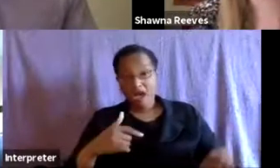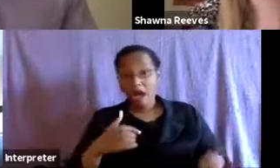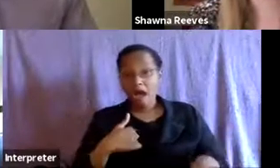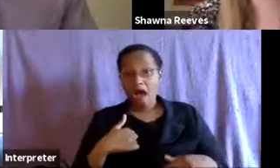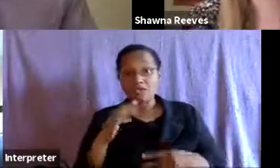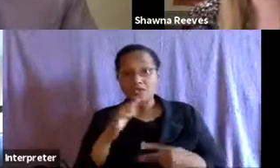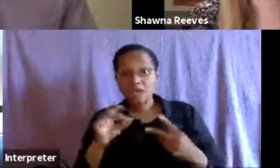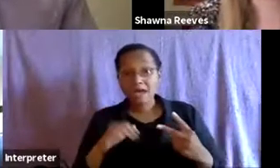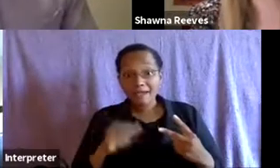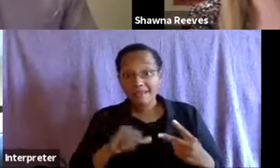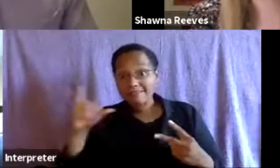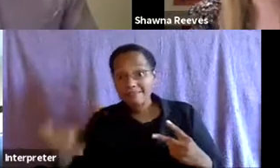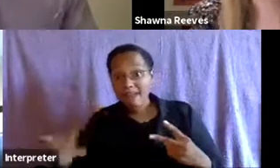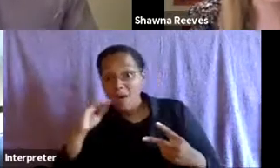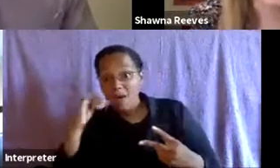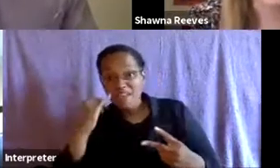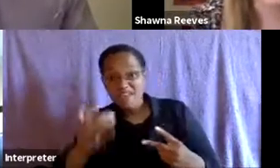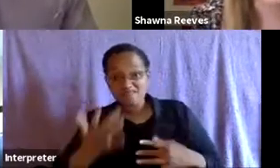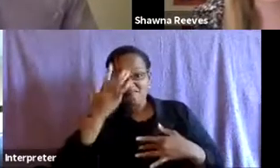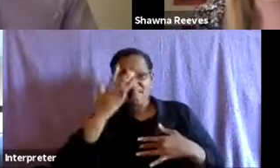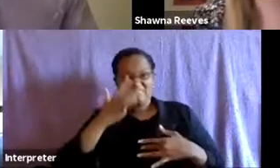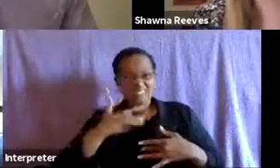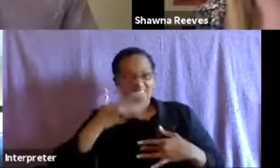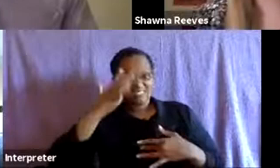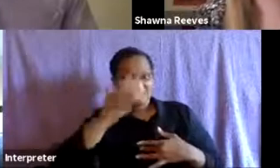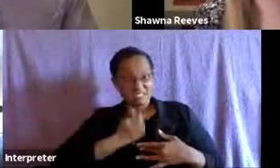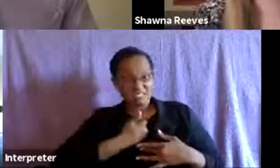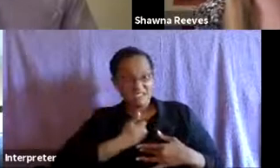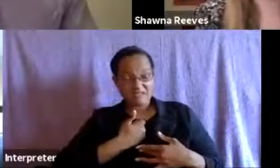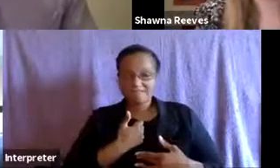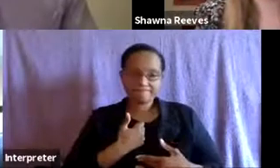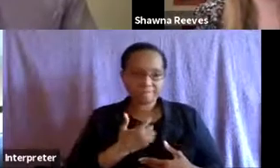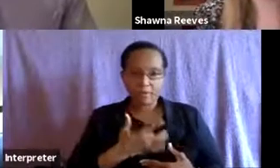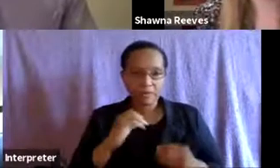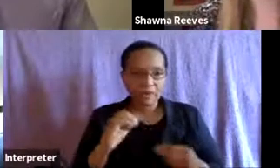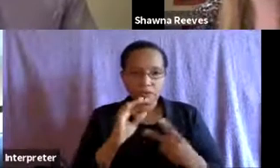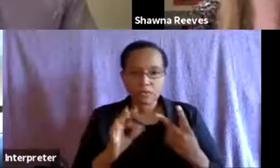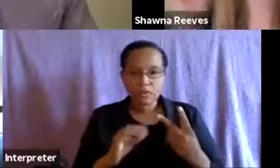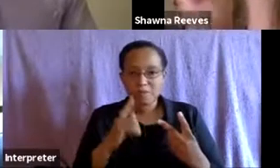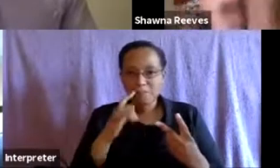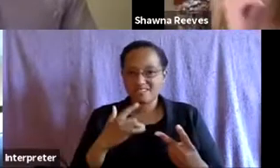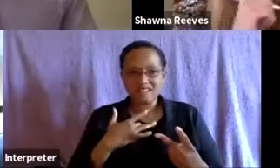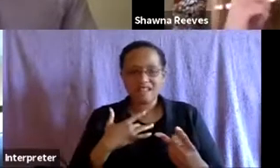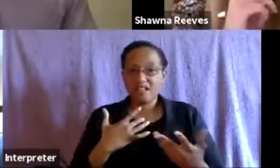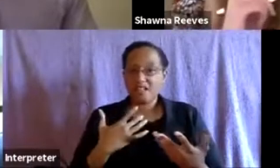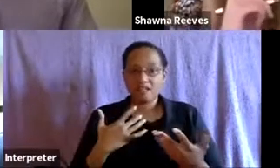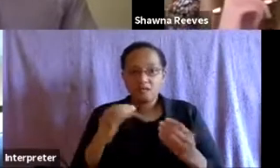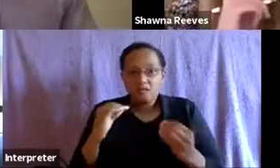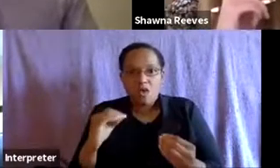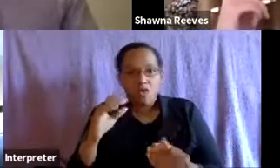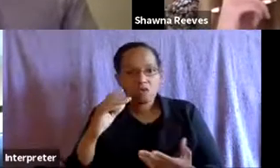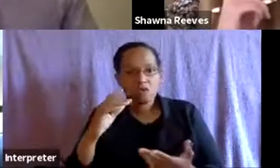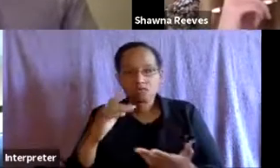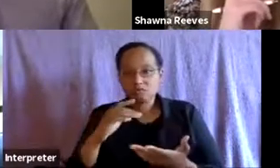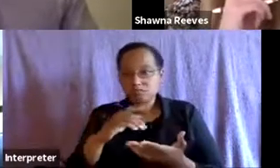and especially if you have no sick leave, if you're working at a facility where the virus is spreading, you may not have